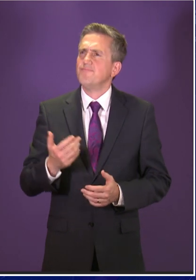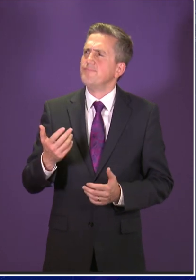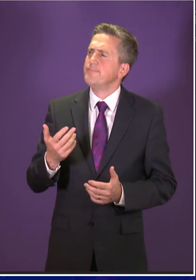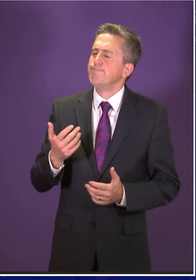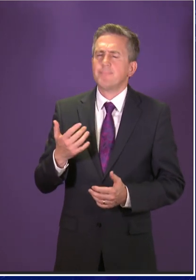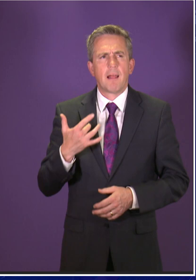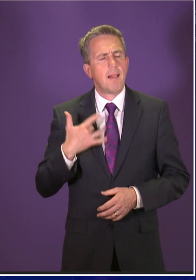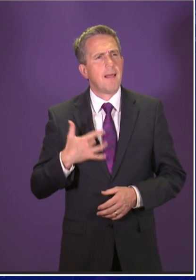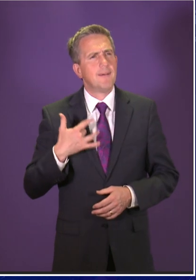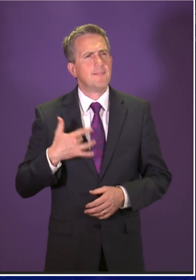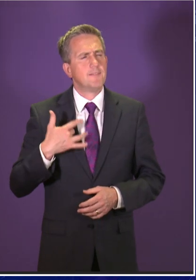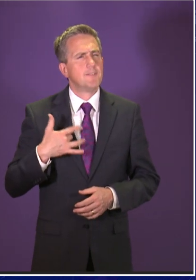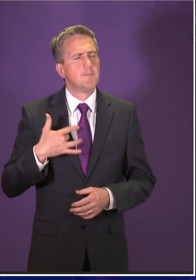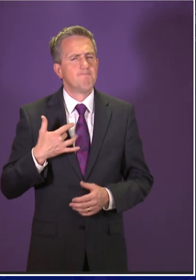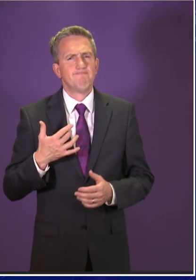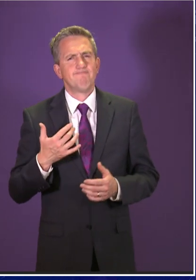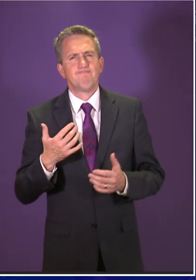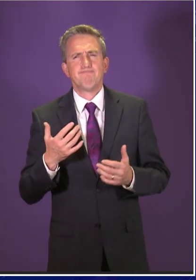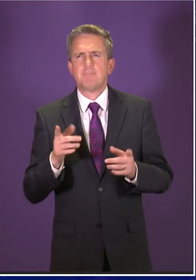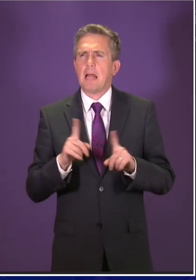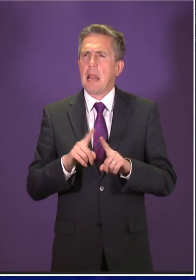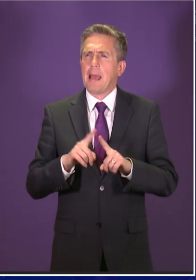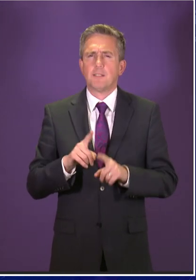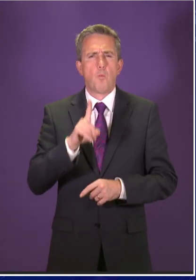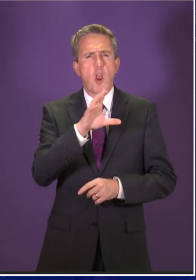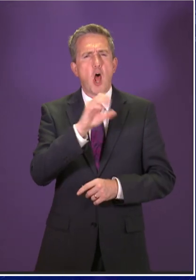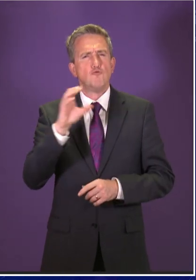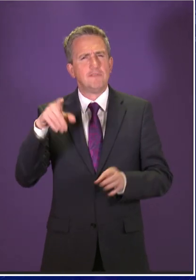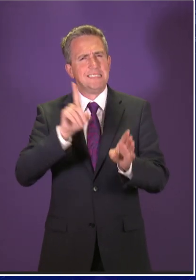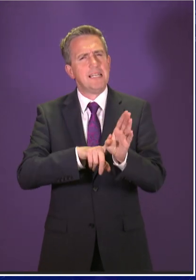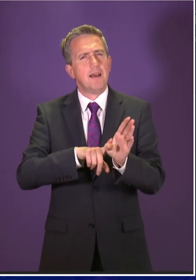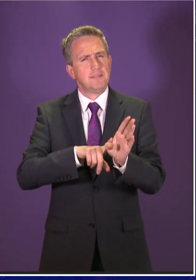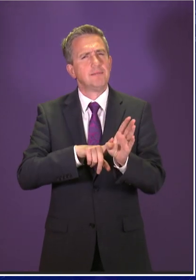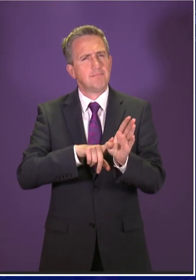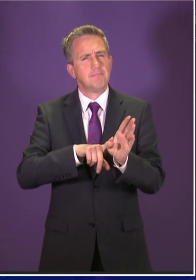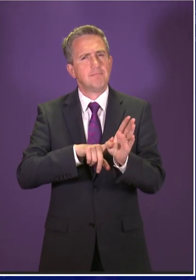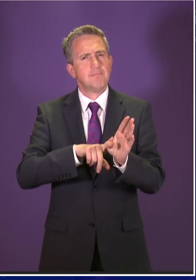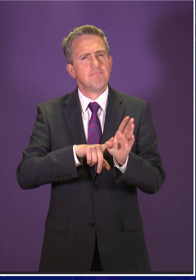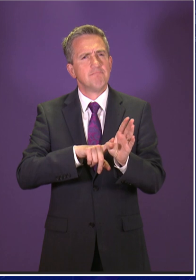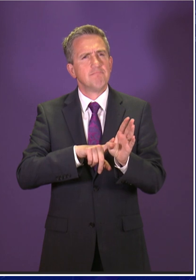Life is but 100 years.